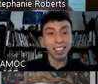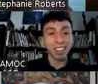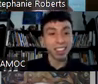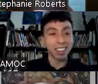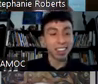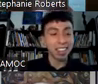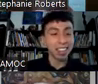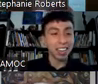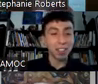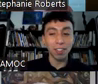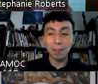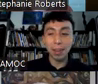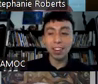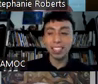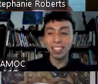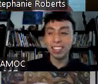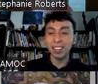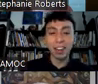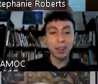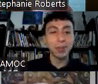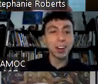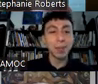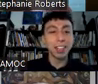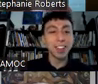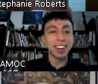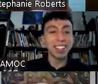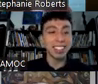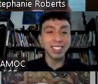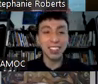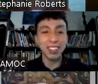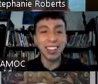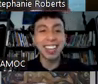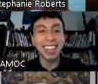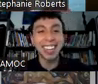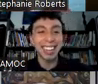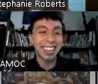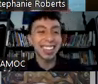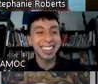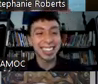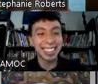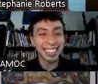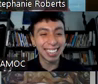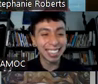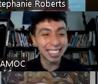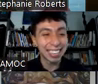her now. So that is okay. Paris, I wish we could all be there right now. That's really cool. Right.